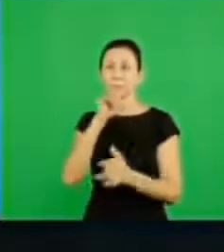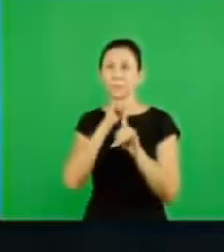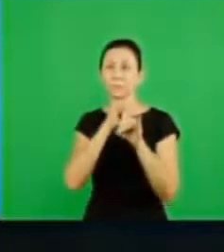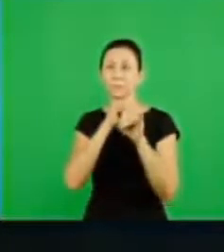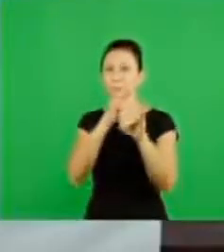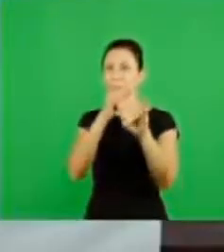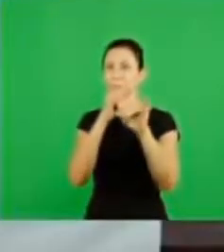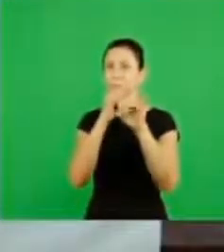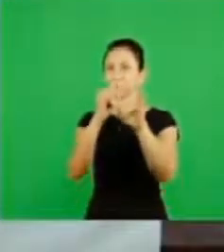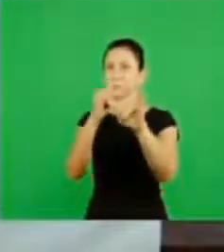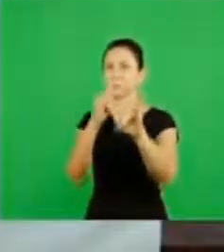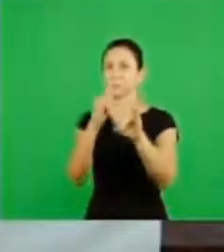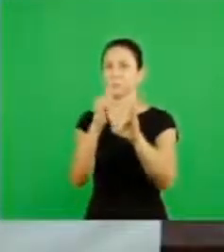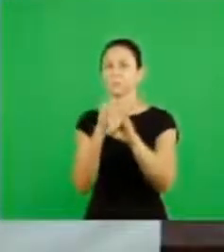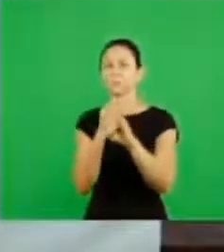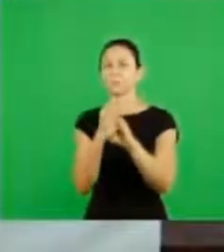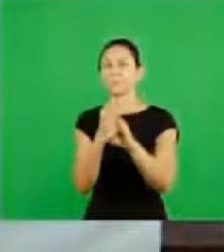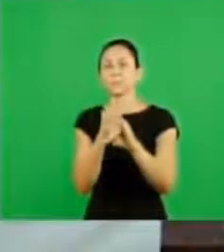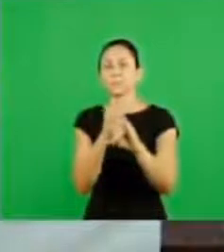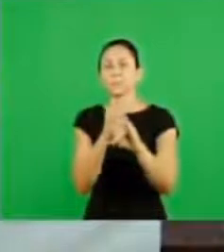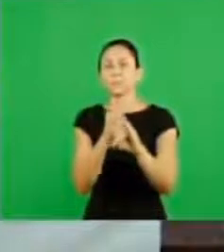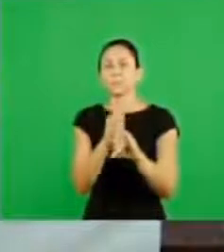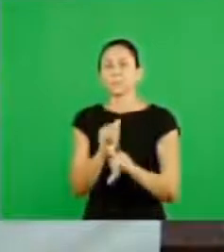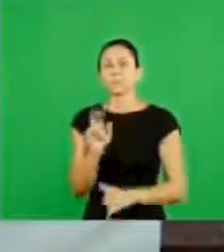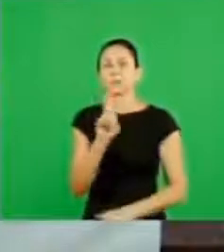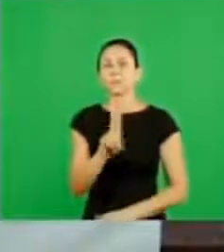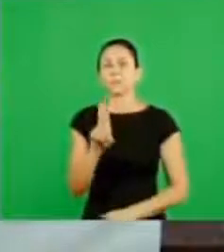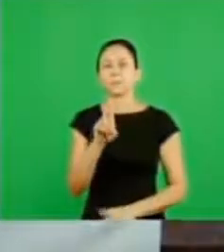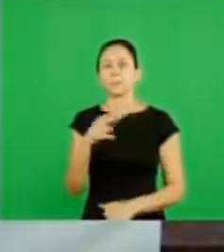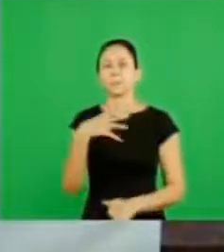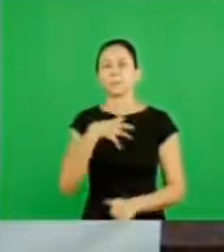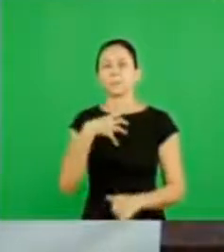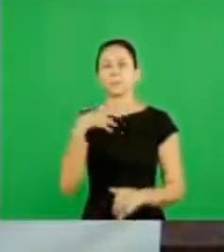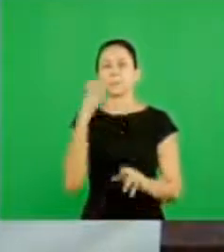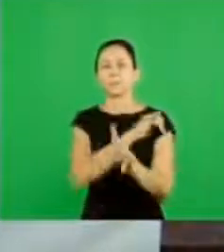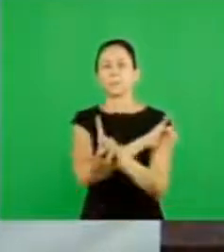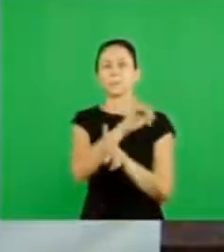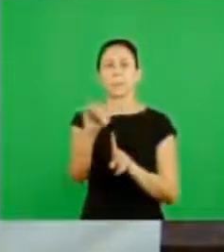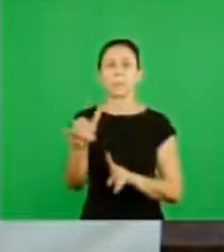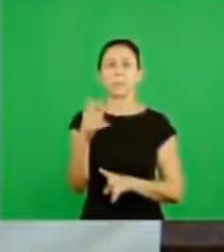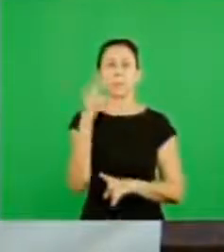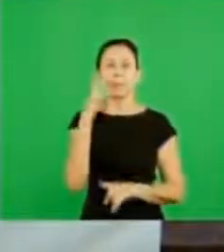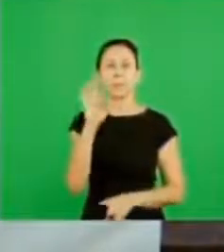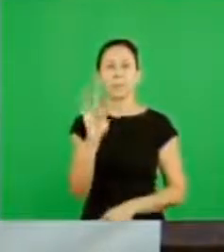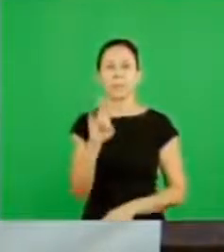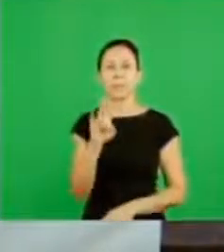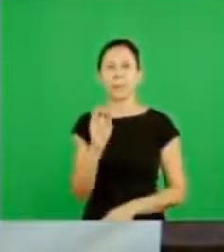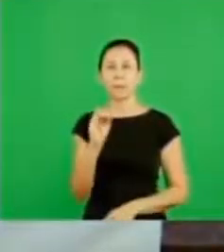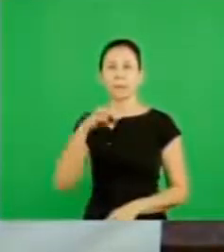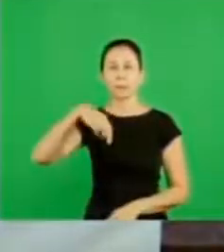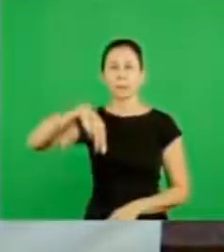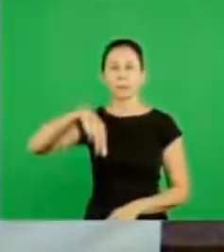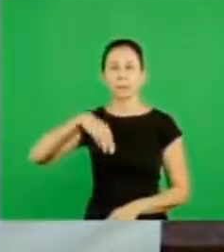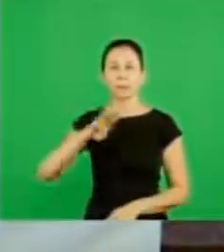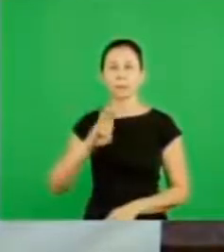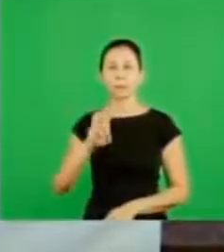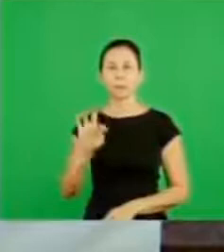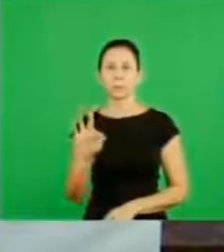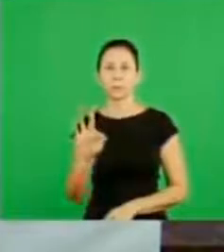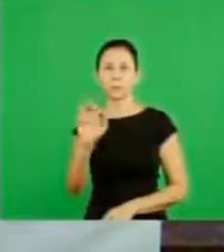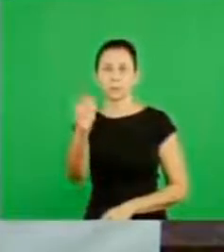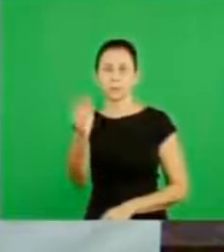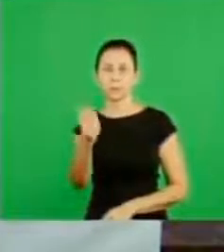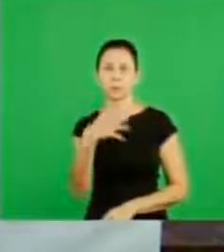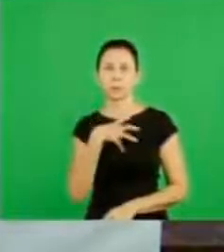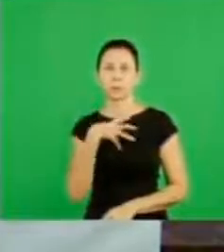Let's stop here. A day of trumpet. Observe this. Trumpet is always the instrument that's prophetic.